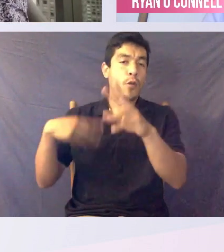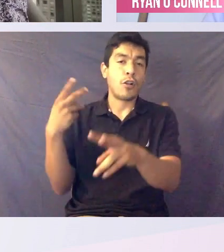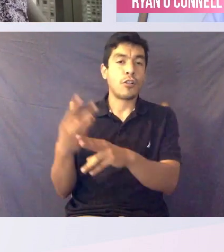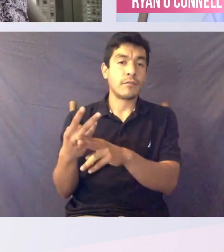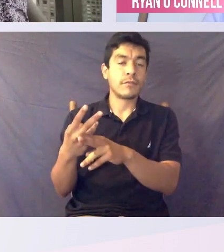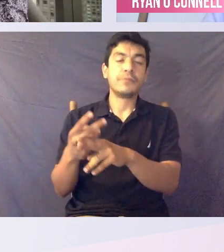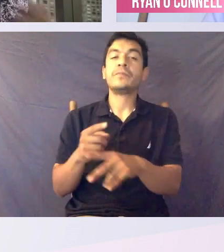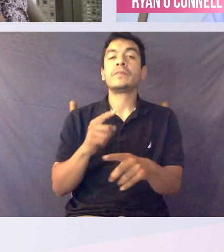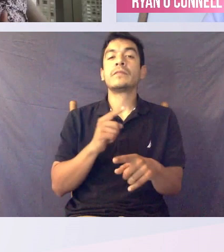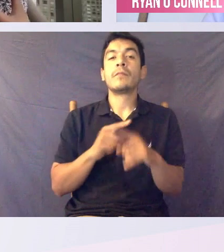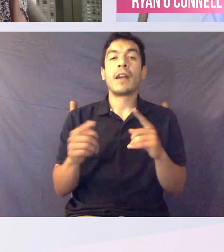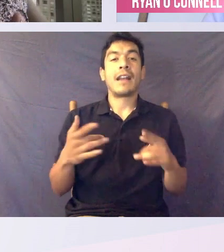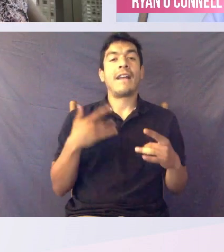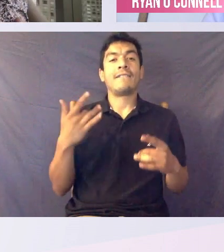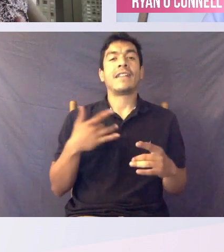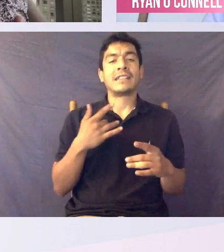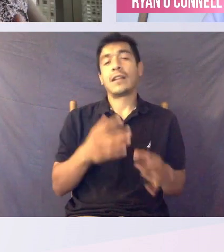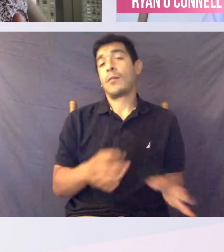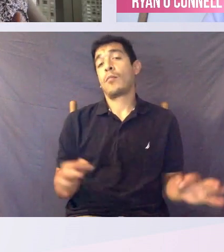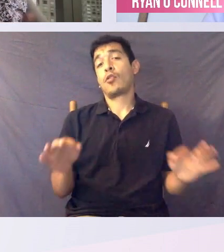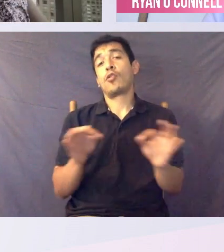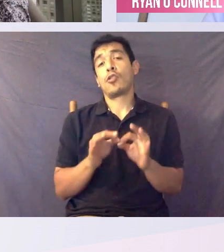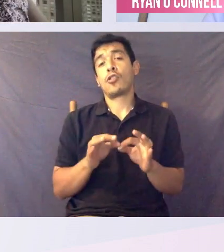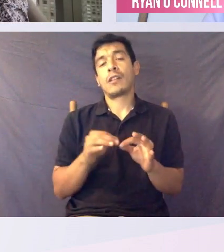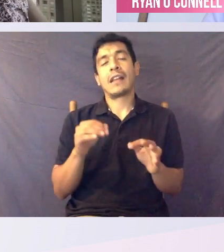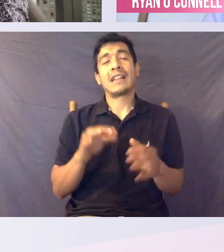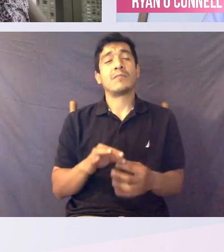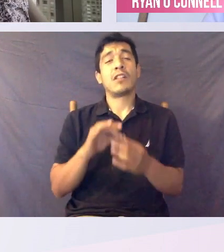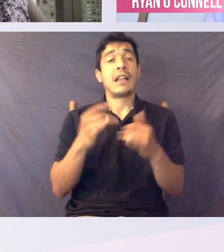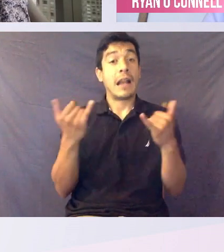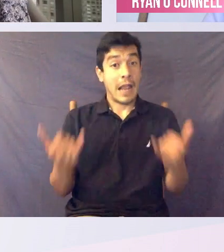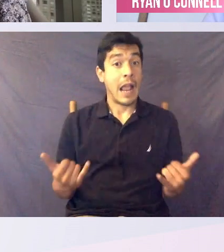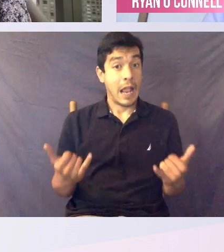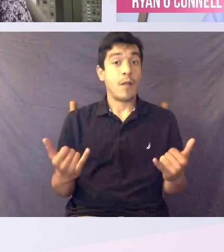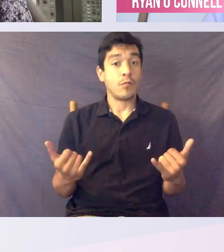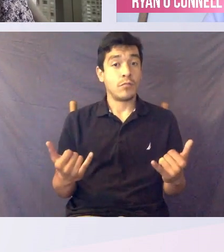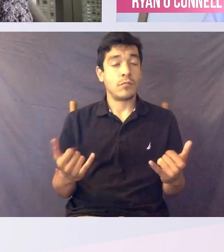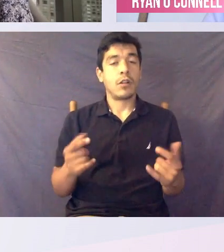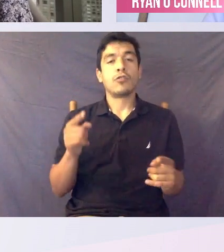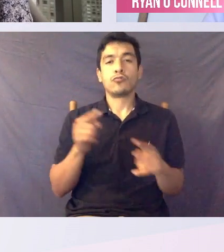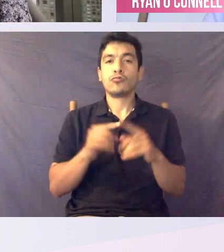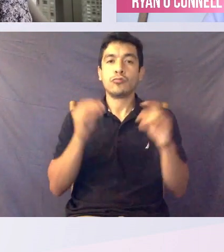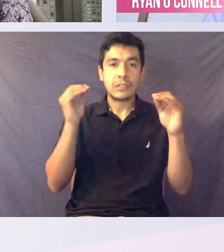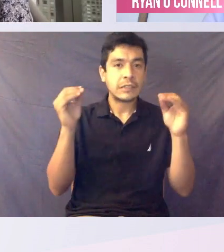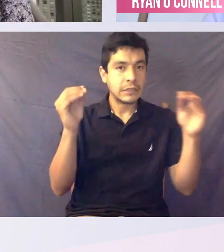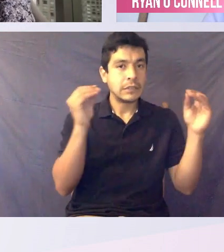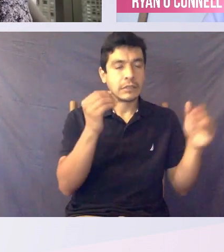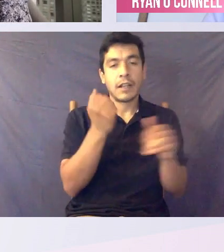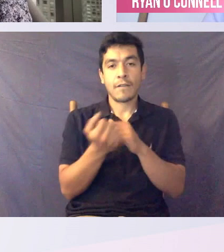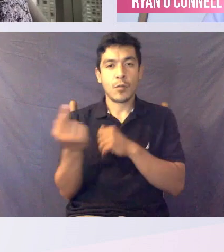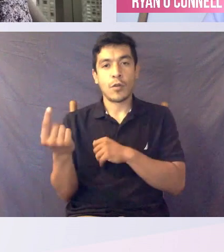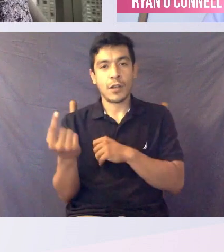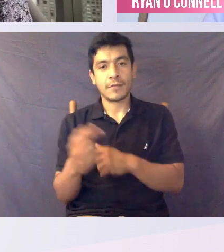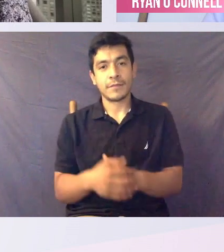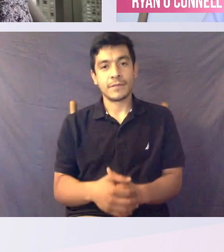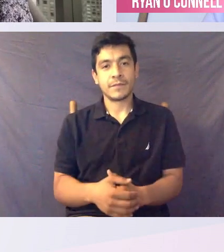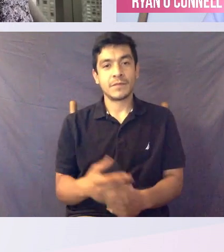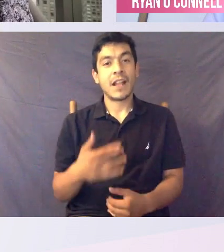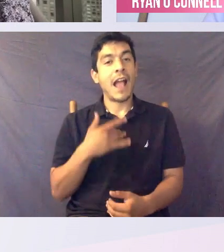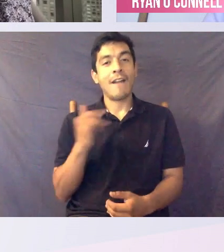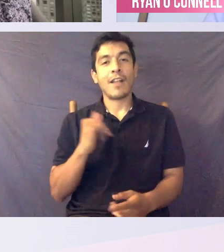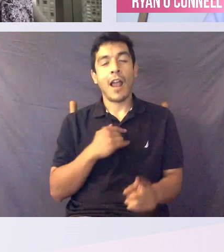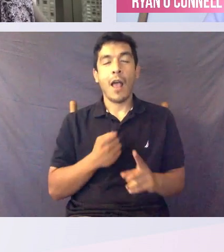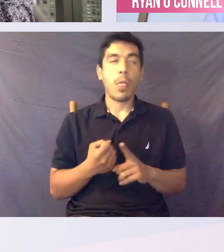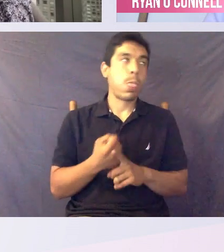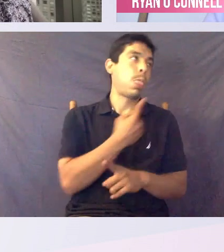it feels critically important, especially in this time, to be doing that. Yeah. I feel like I went way away from the question you asked,